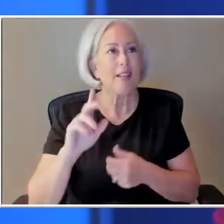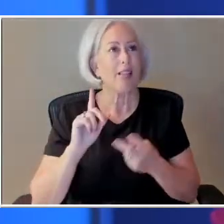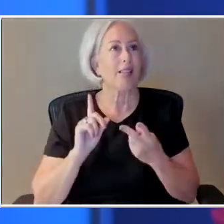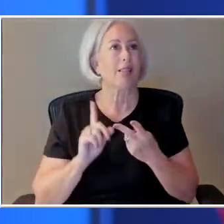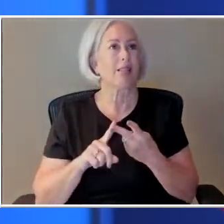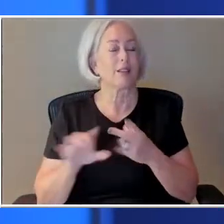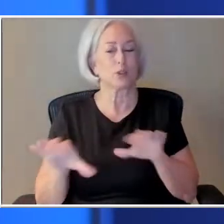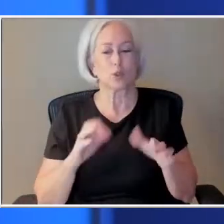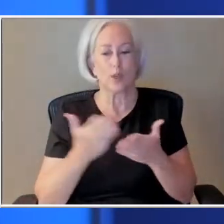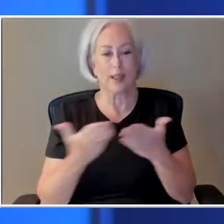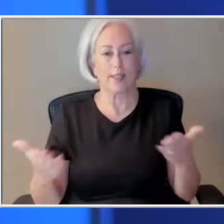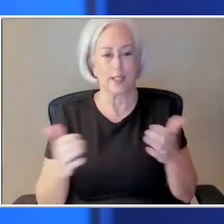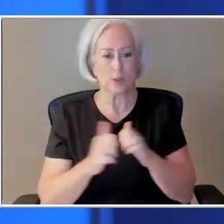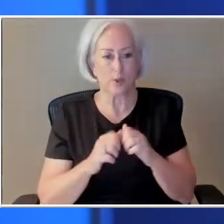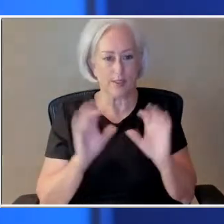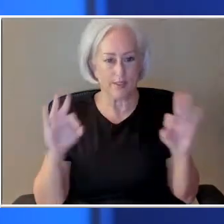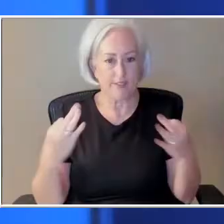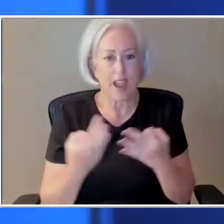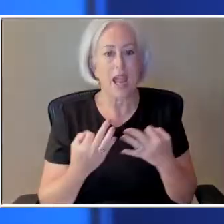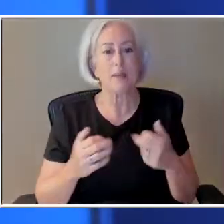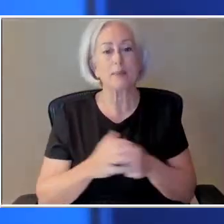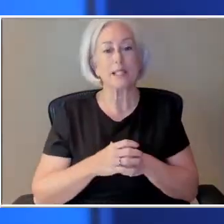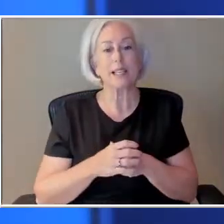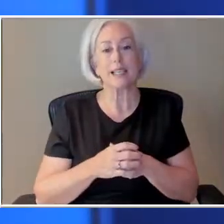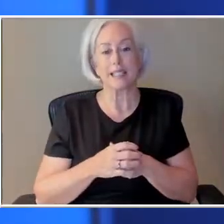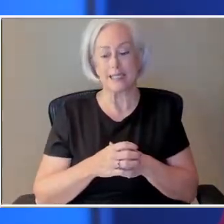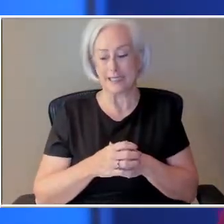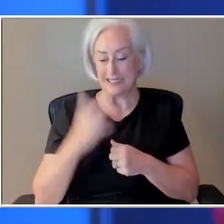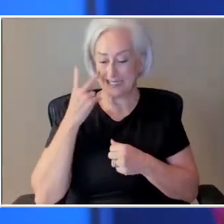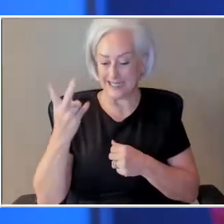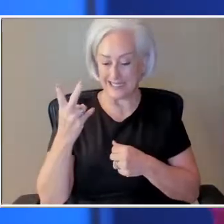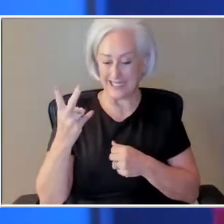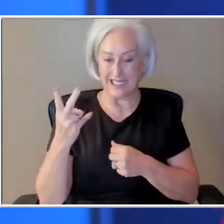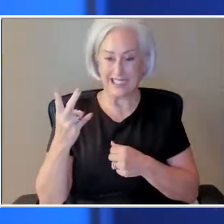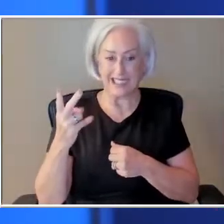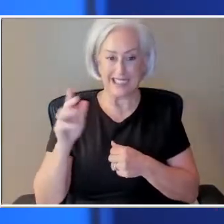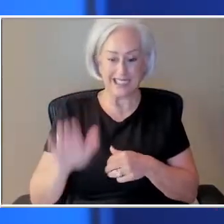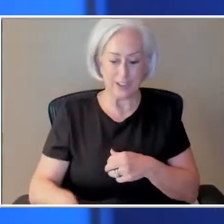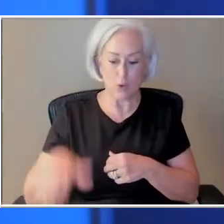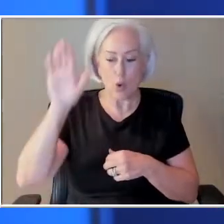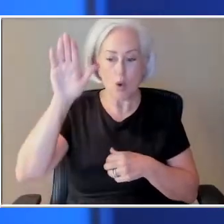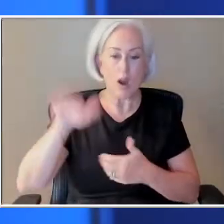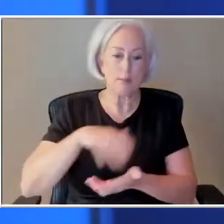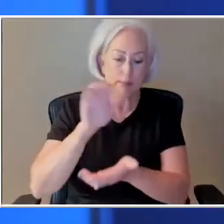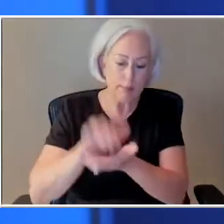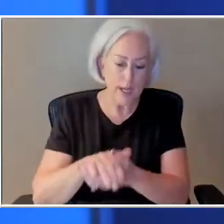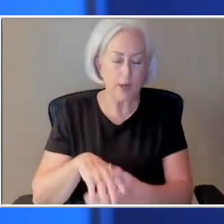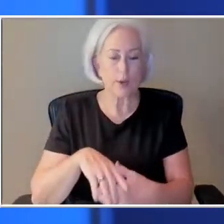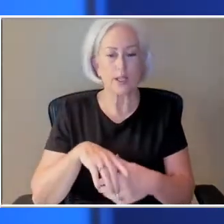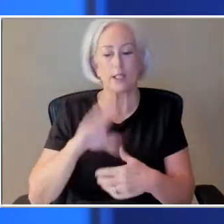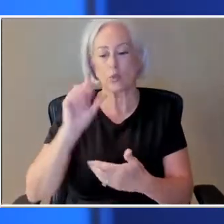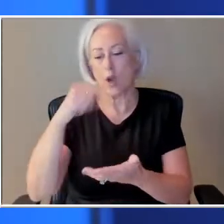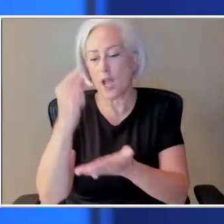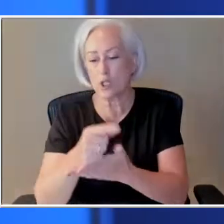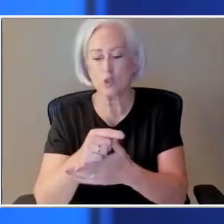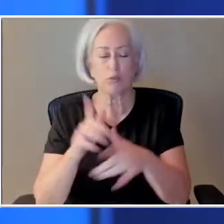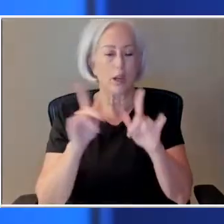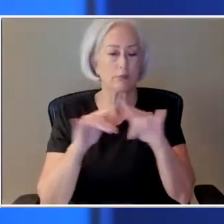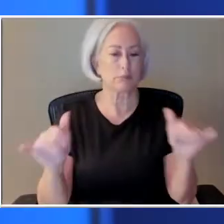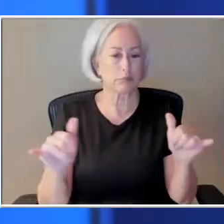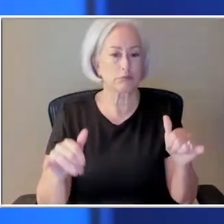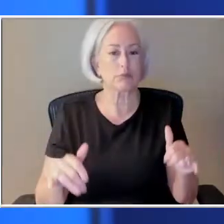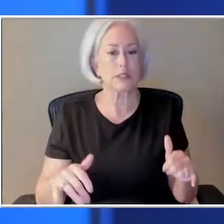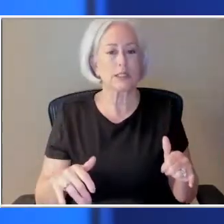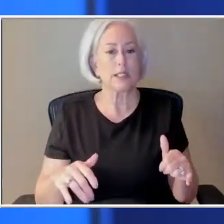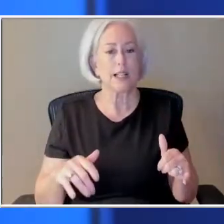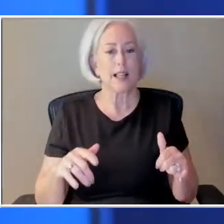with family and being able to see their kids get married or graduations and things like that. I think they have this view